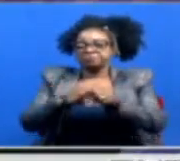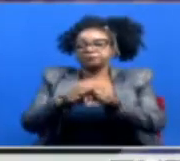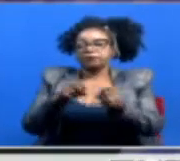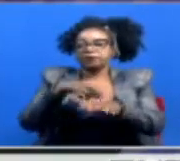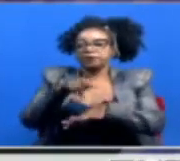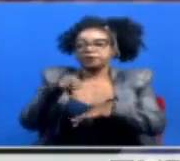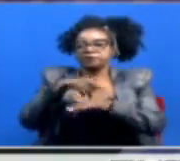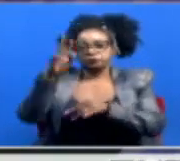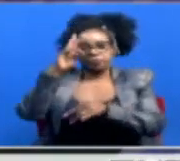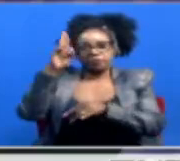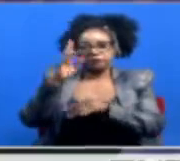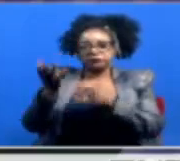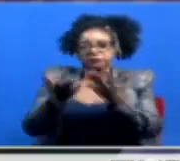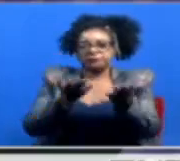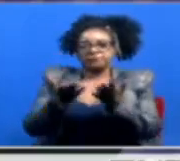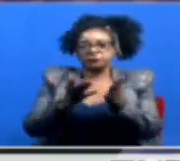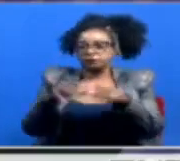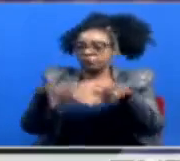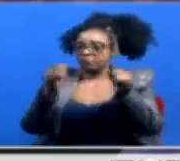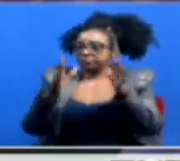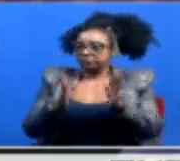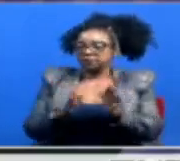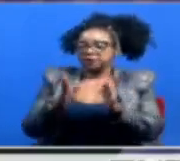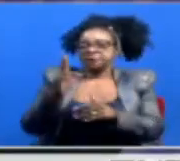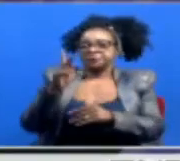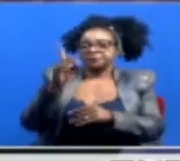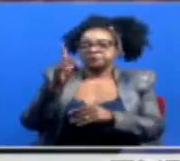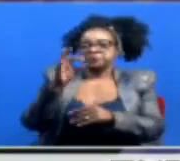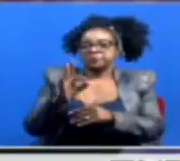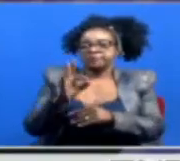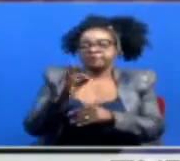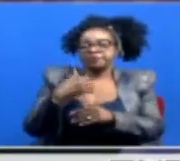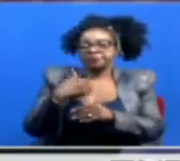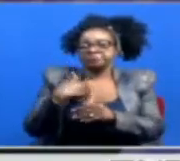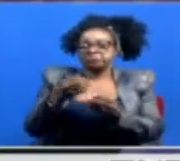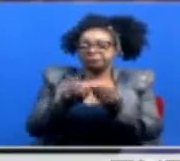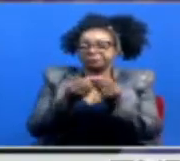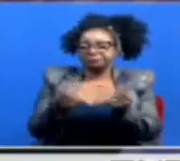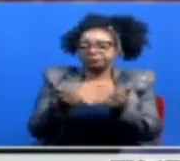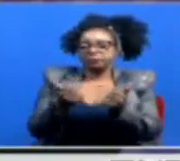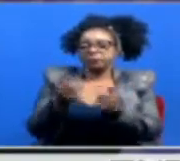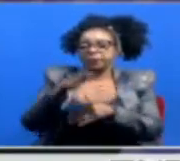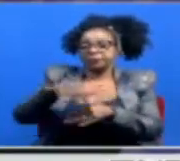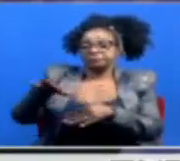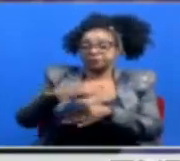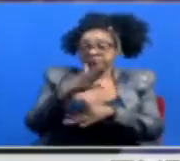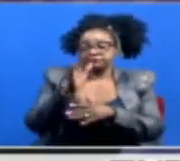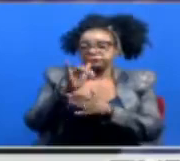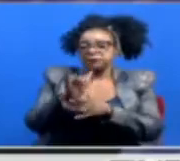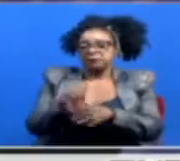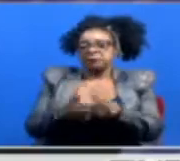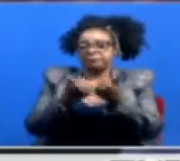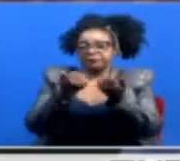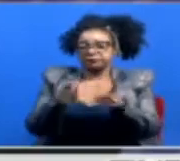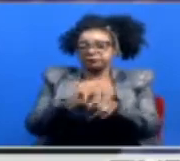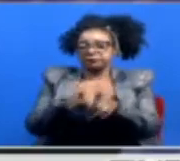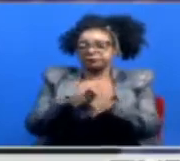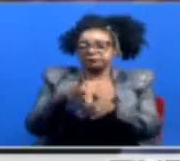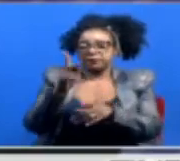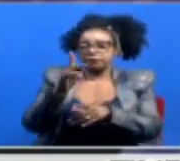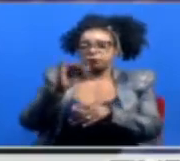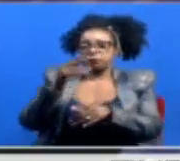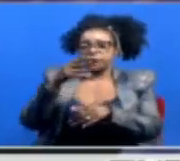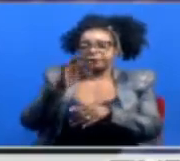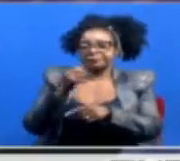Police Service officers and the Kenya Defence Forces in banditry hit regions. This follows a directive by Interior CS Kithure Kindiki that the